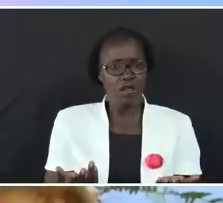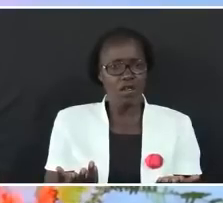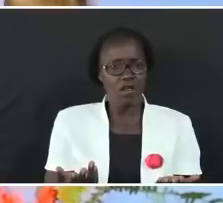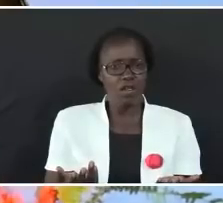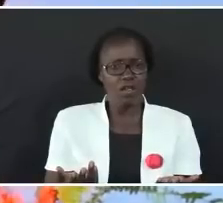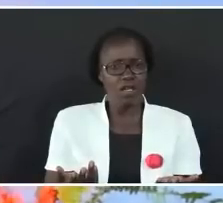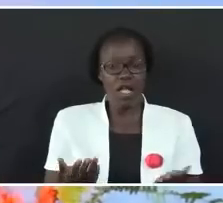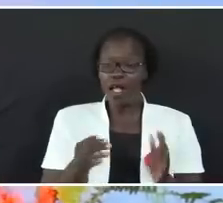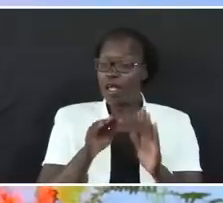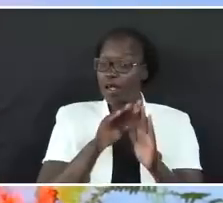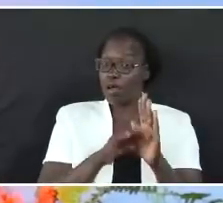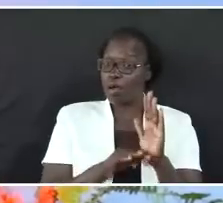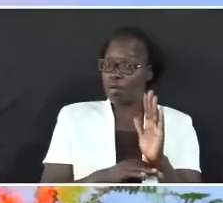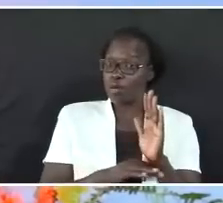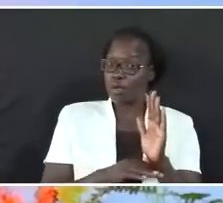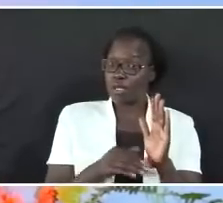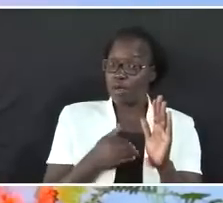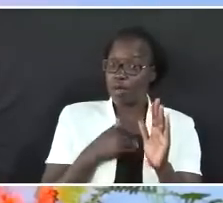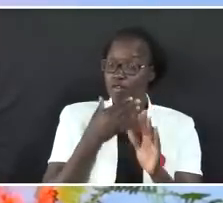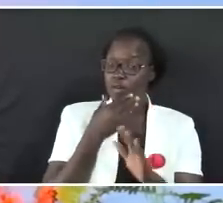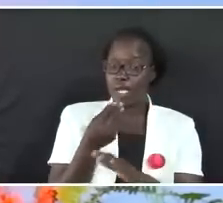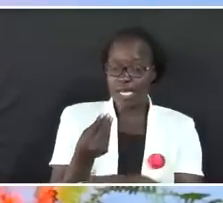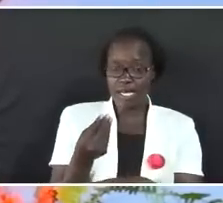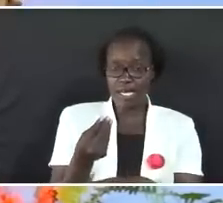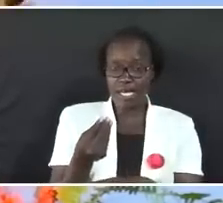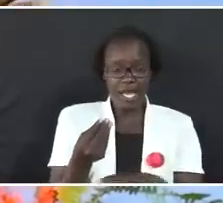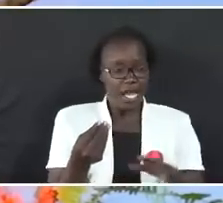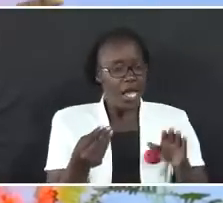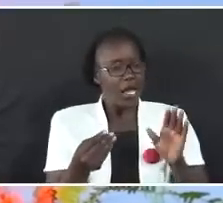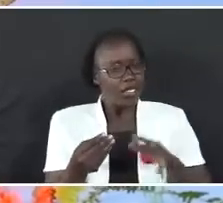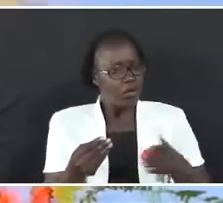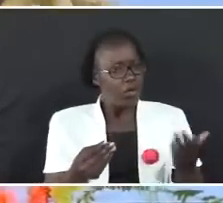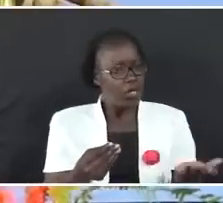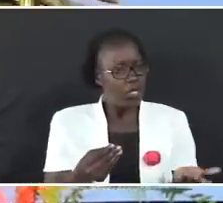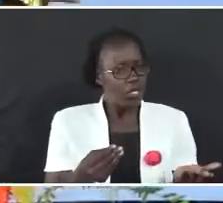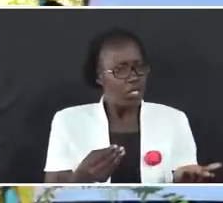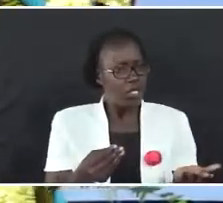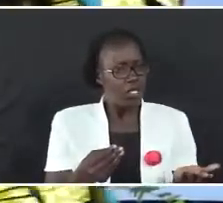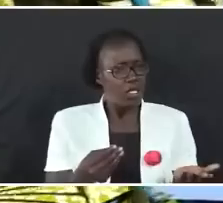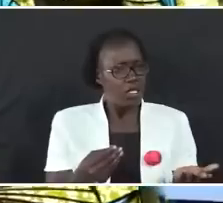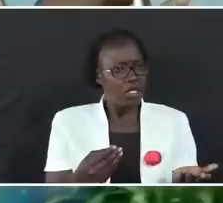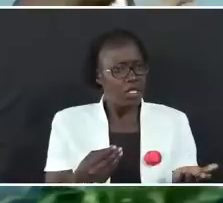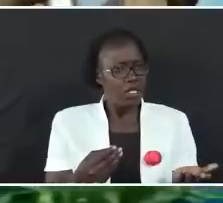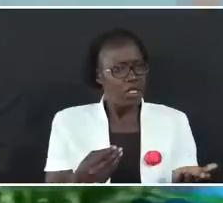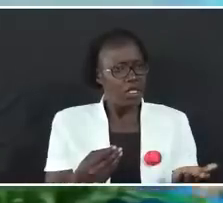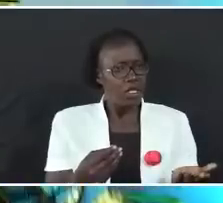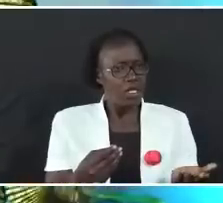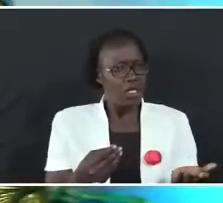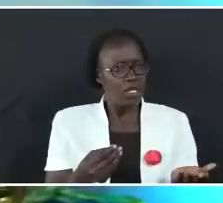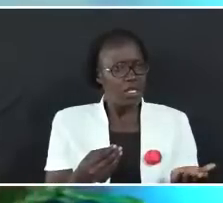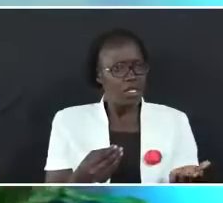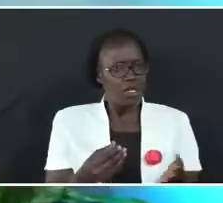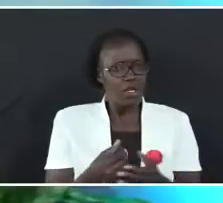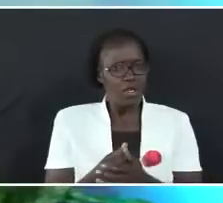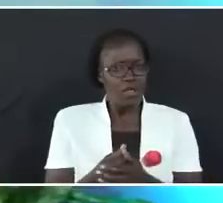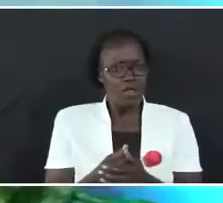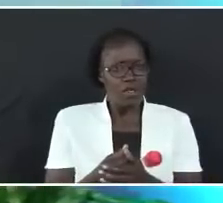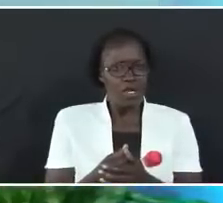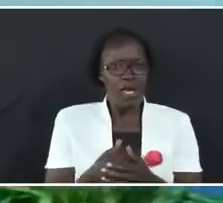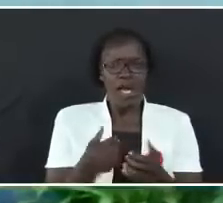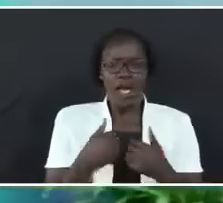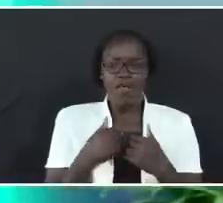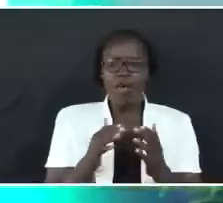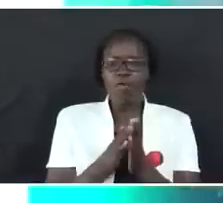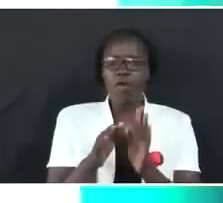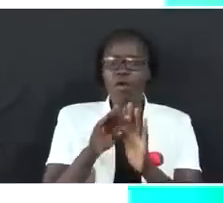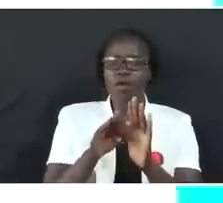She has a program for men and women. What was that book, Daddy? Man Enough. They have a book called,